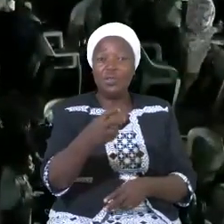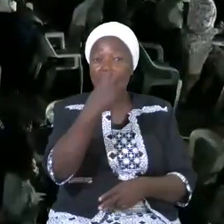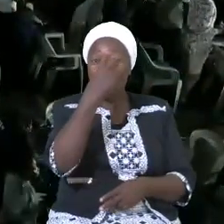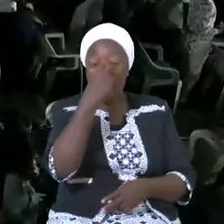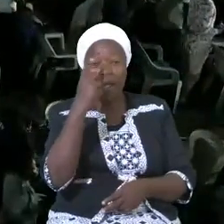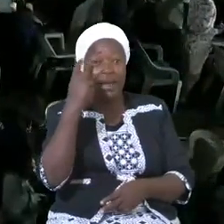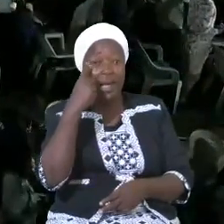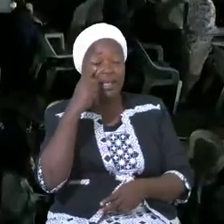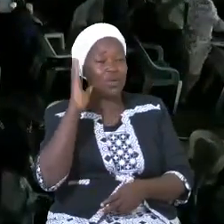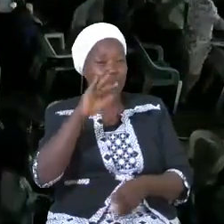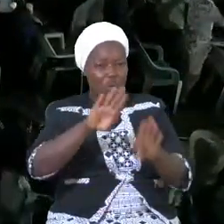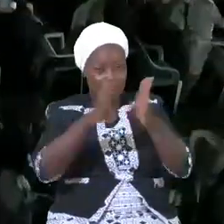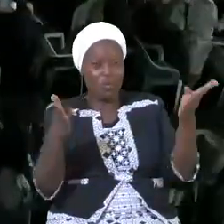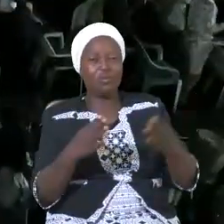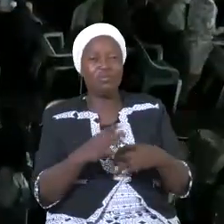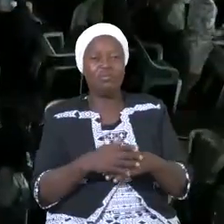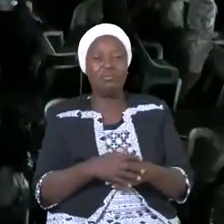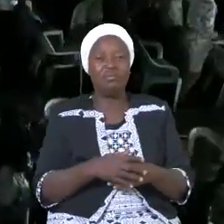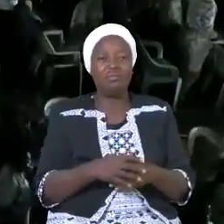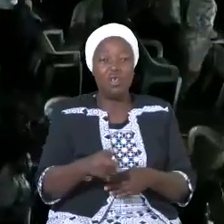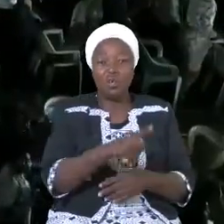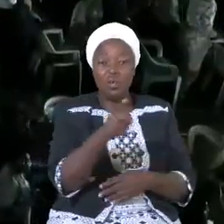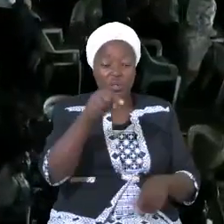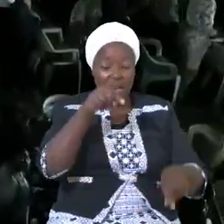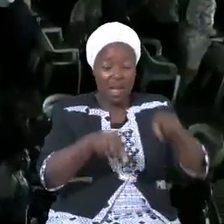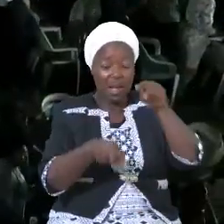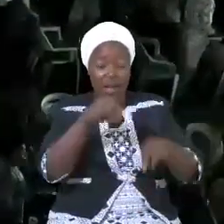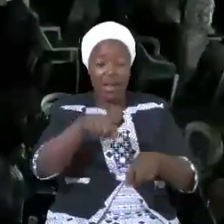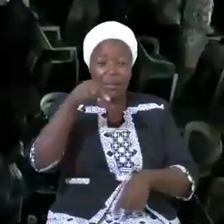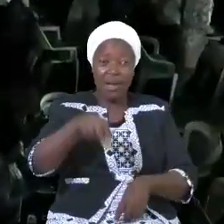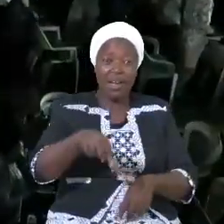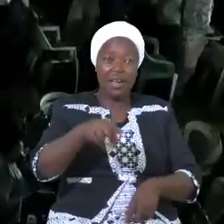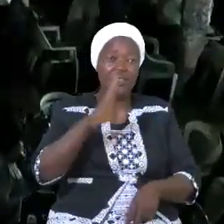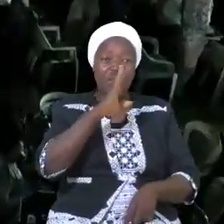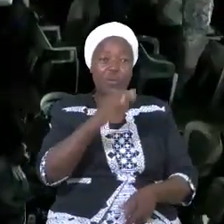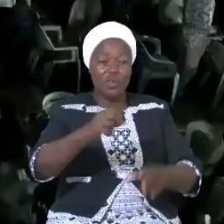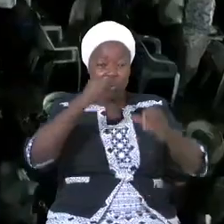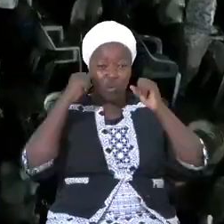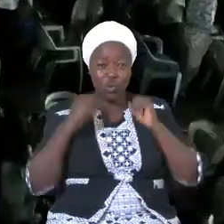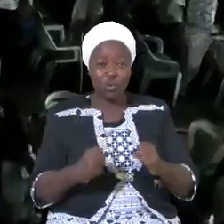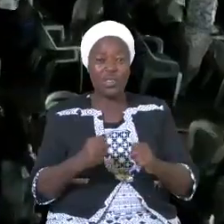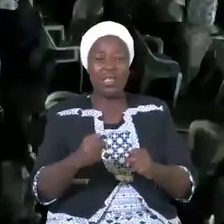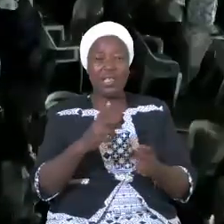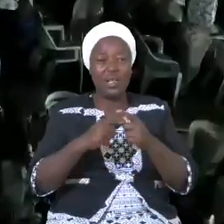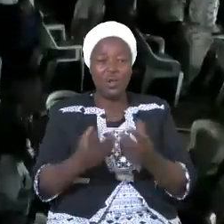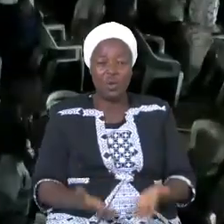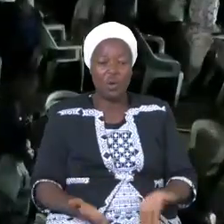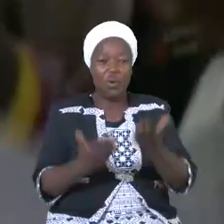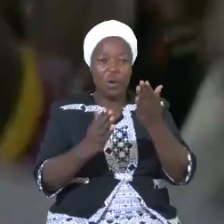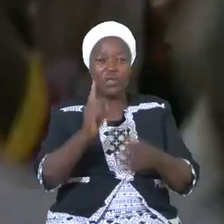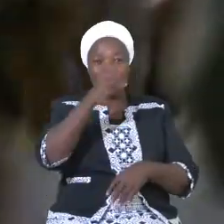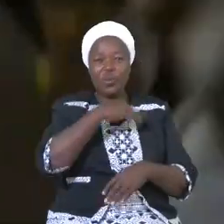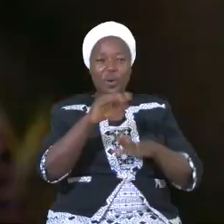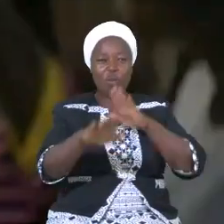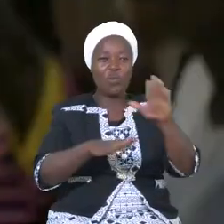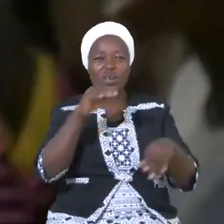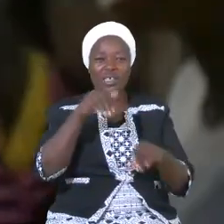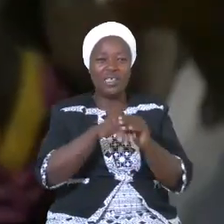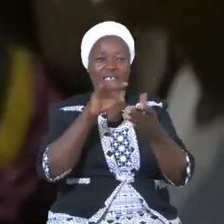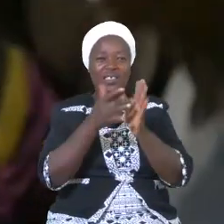open those lame legs will be strengthened your rise up and walk in jesus